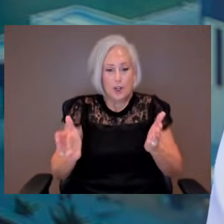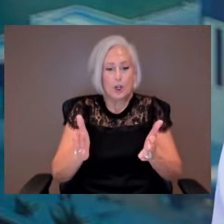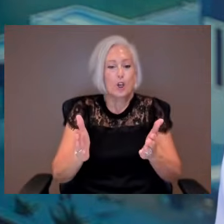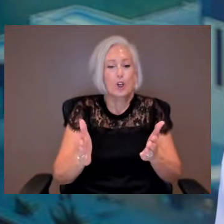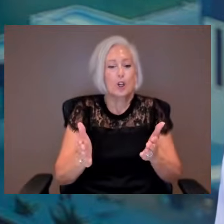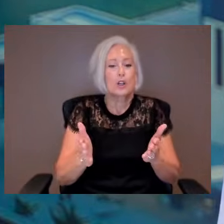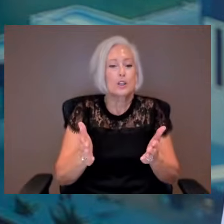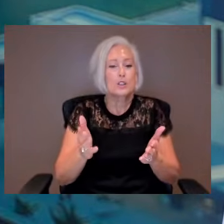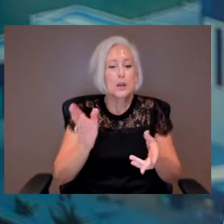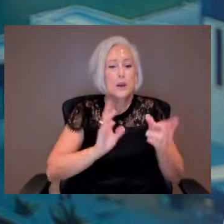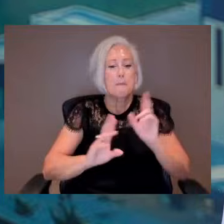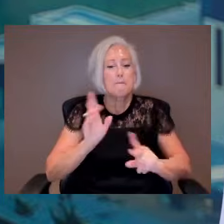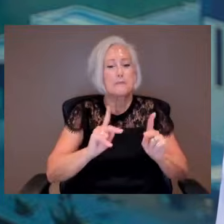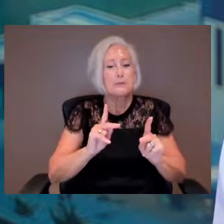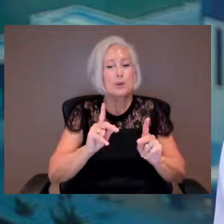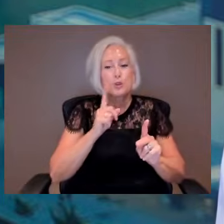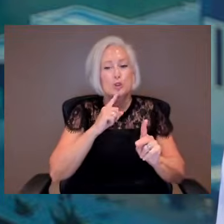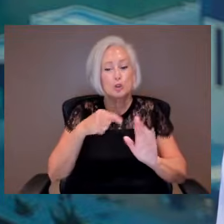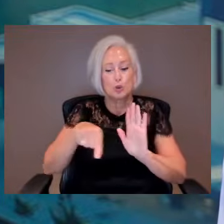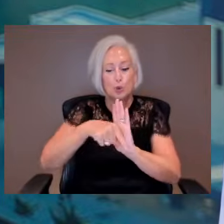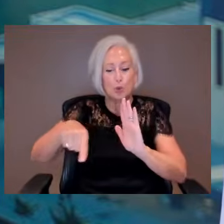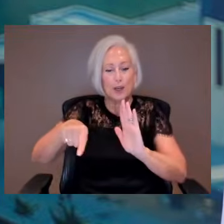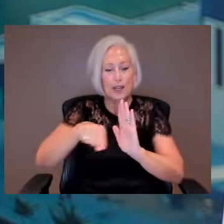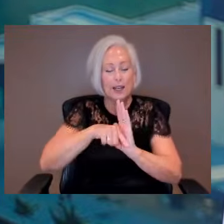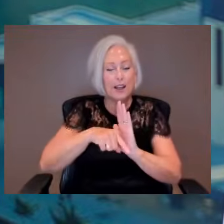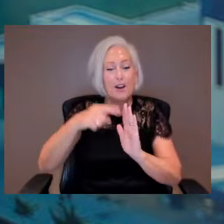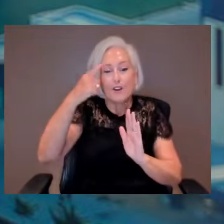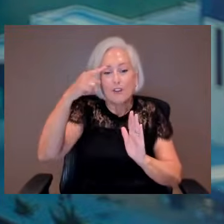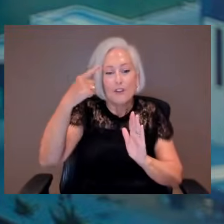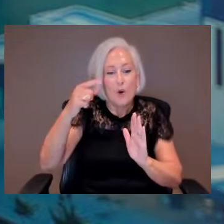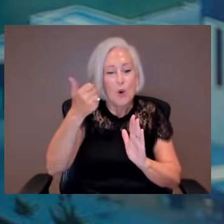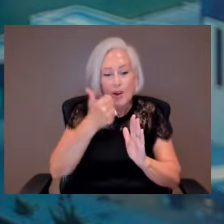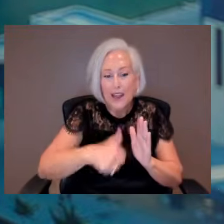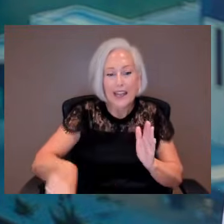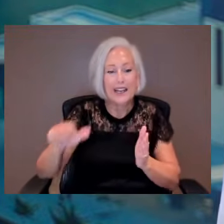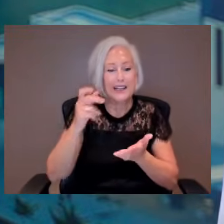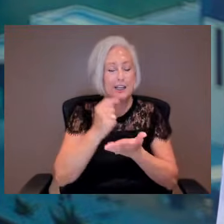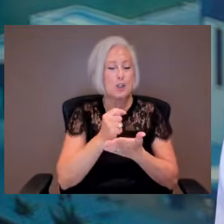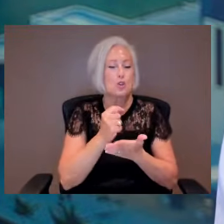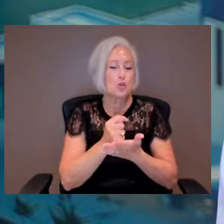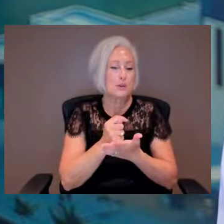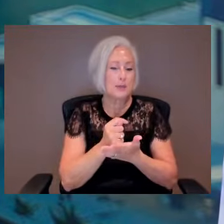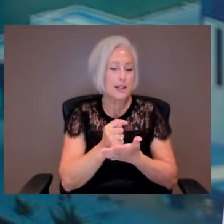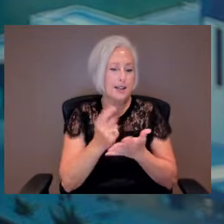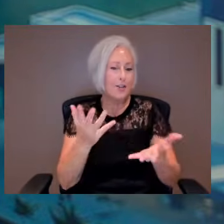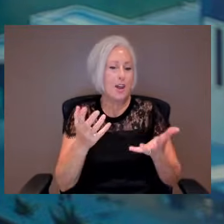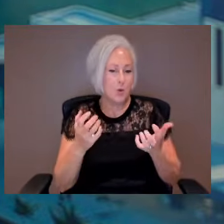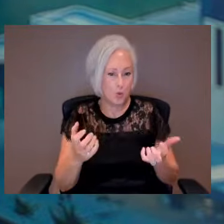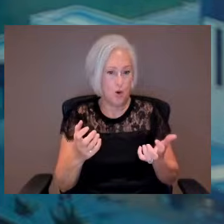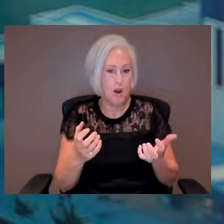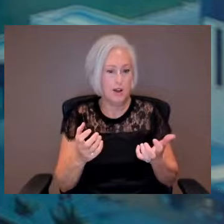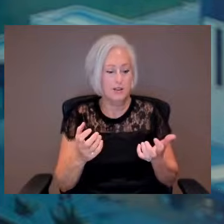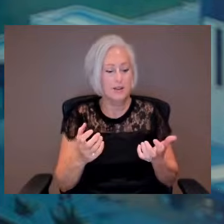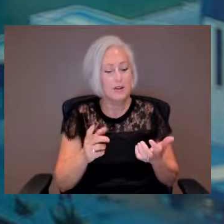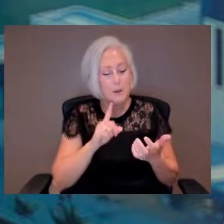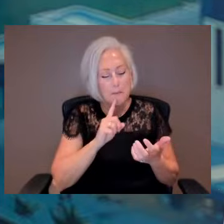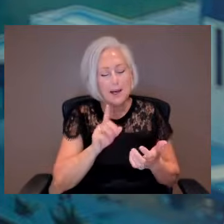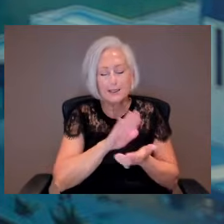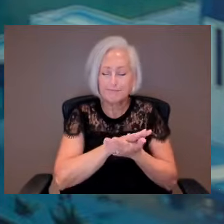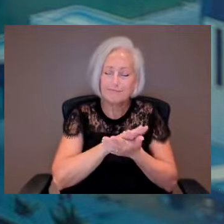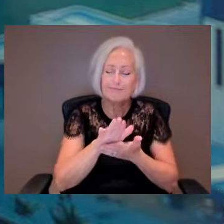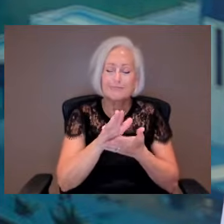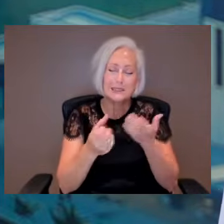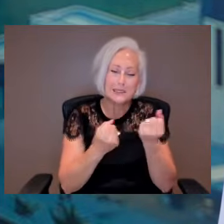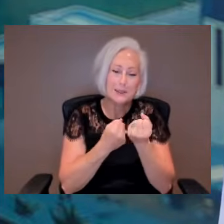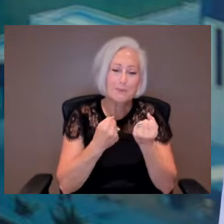want to. But, to be fair to Matt, of course people gathered around. He engendered such support in the cancer center and was so